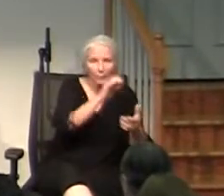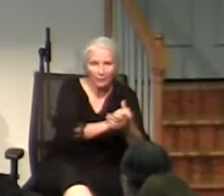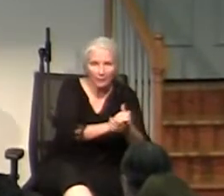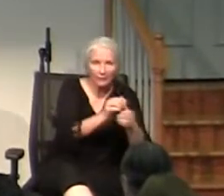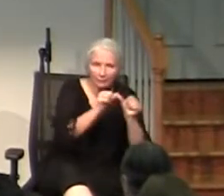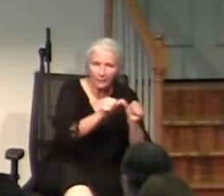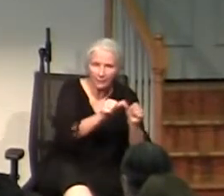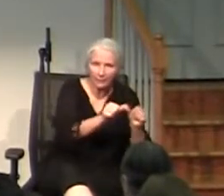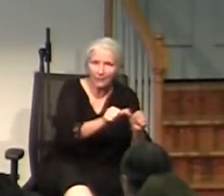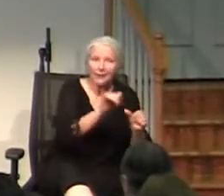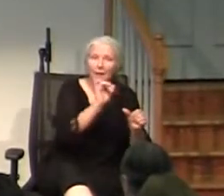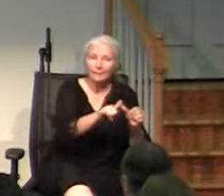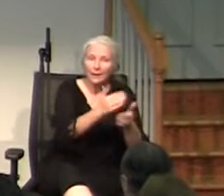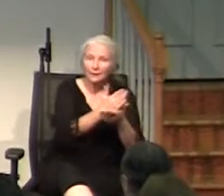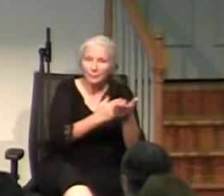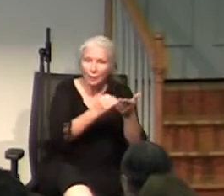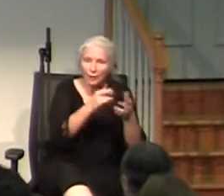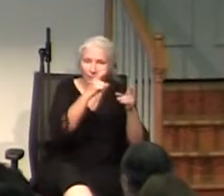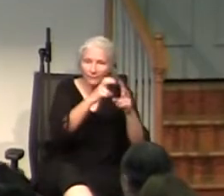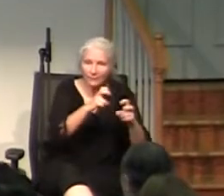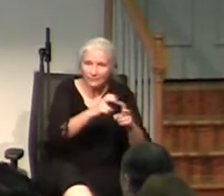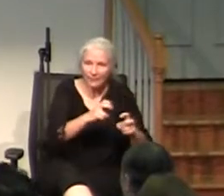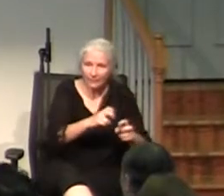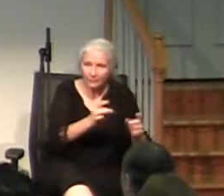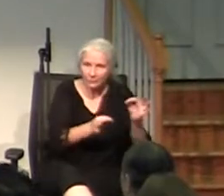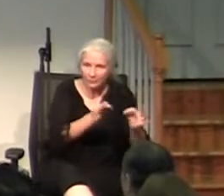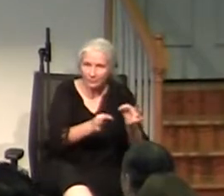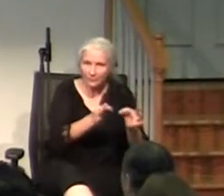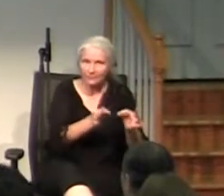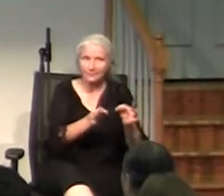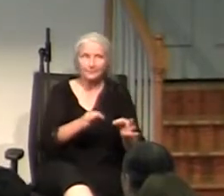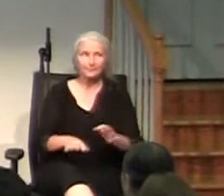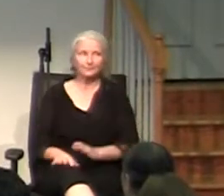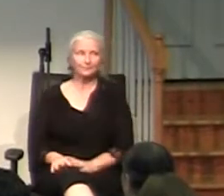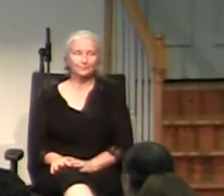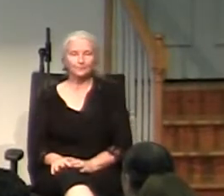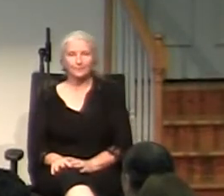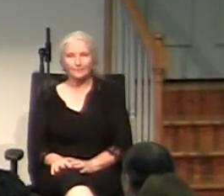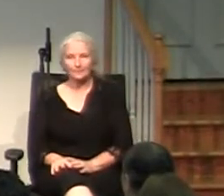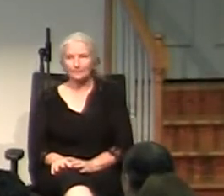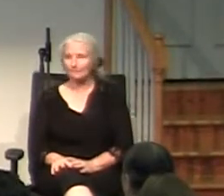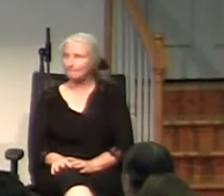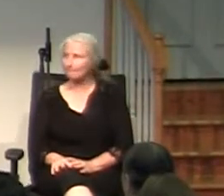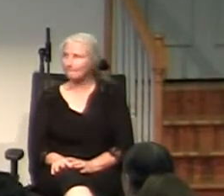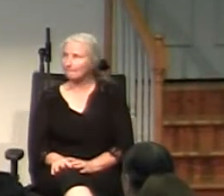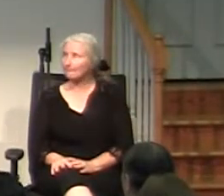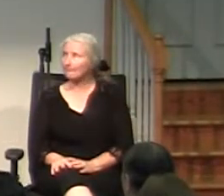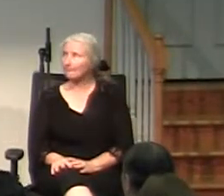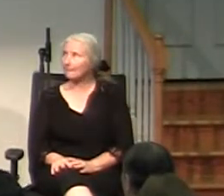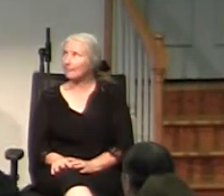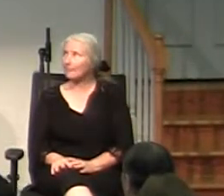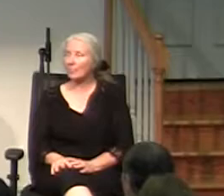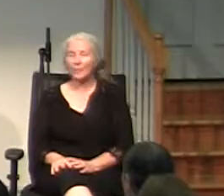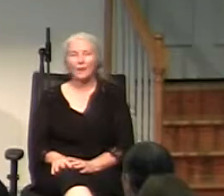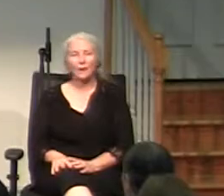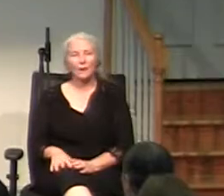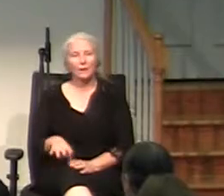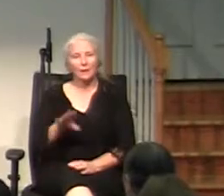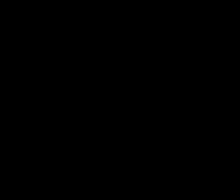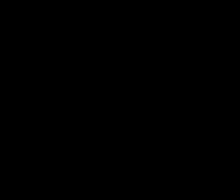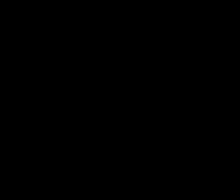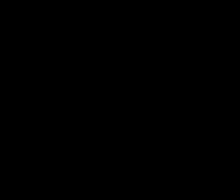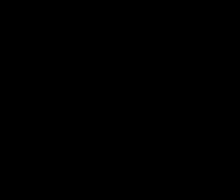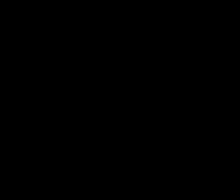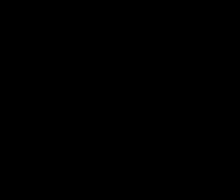judgment. If we drop down, I think again, we'll take, well, I guess I'll ask that question, but 7:22 is very